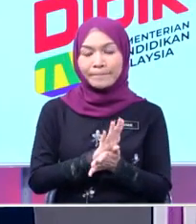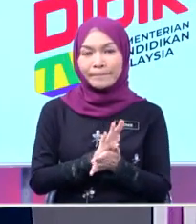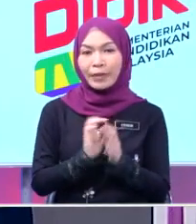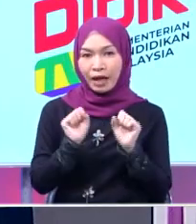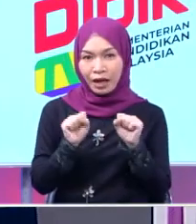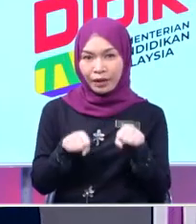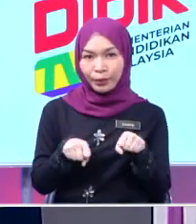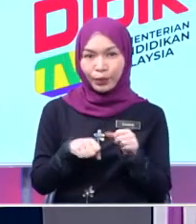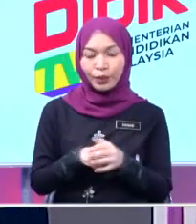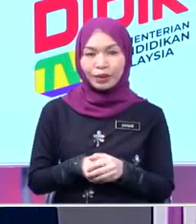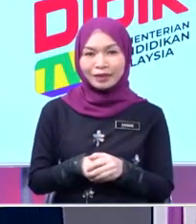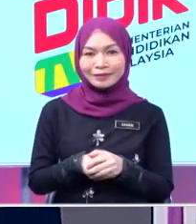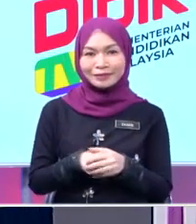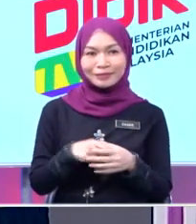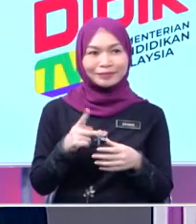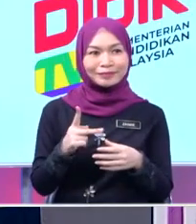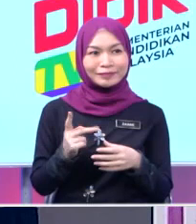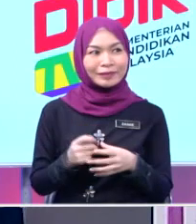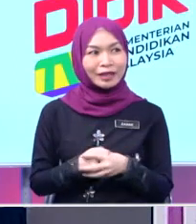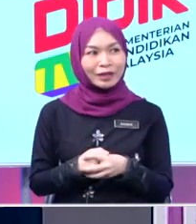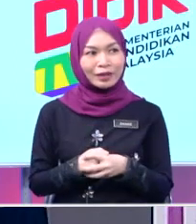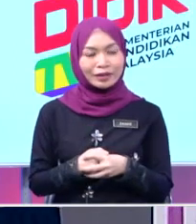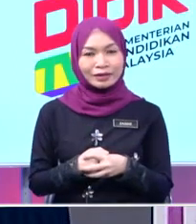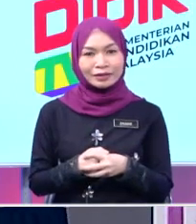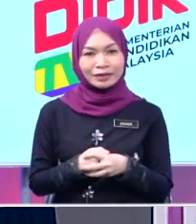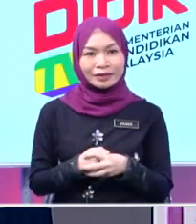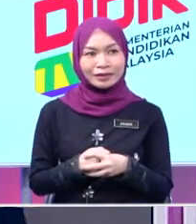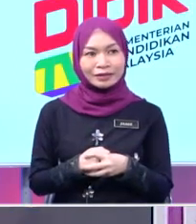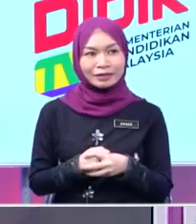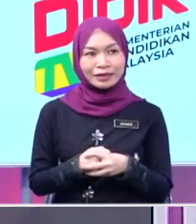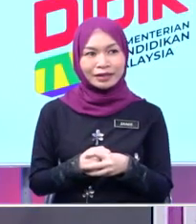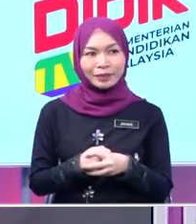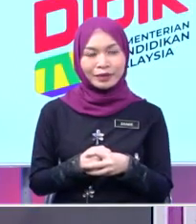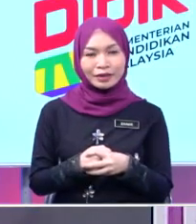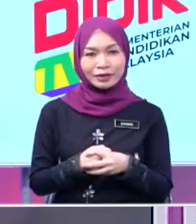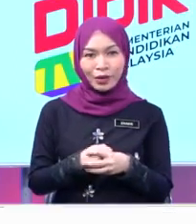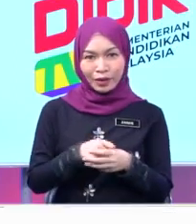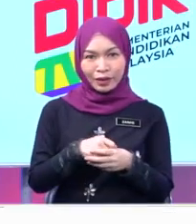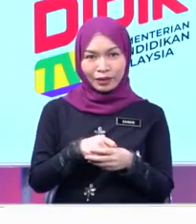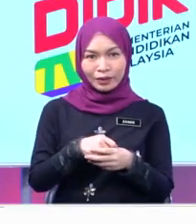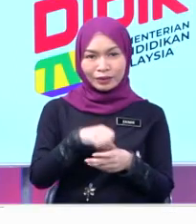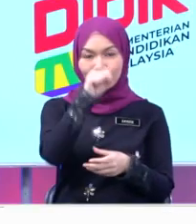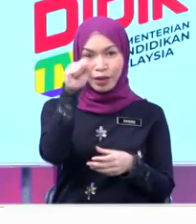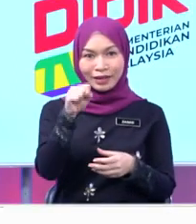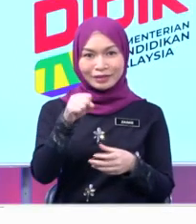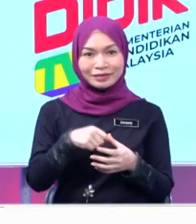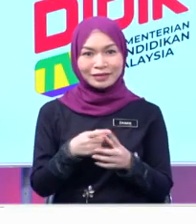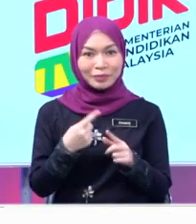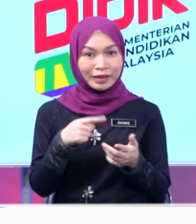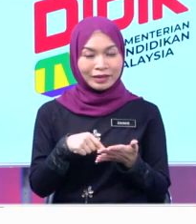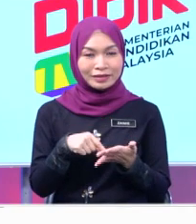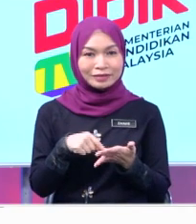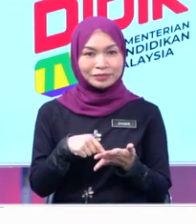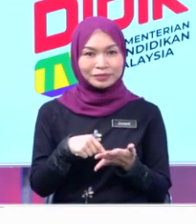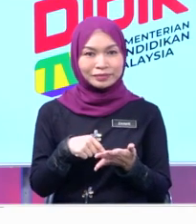for their SPM exam. All right, so guys, I want you to have a look at it, read it, and after that, we're